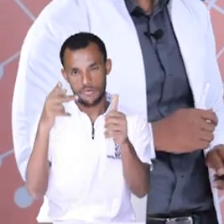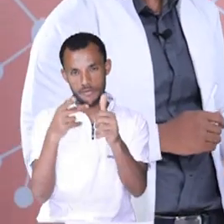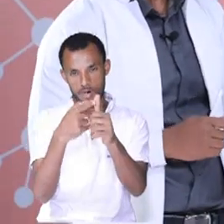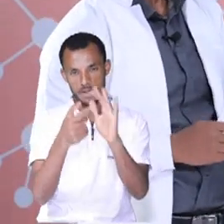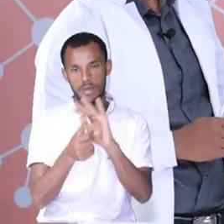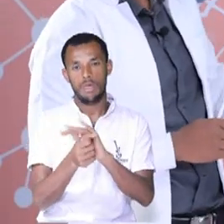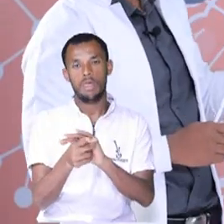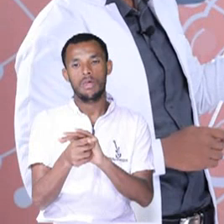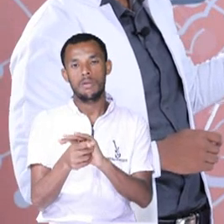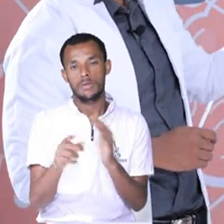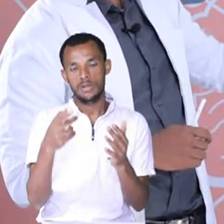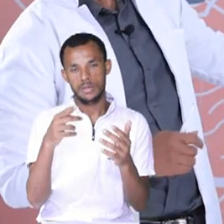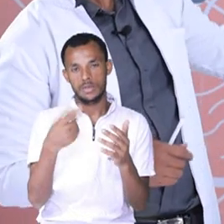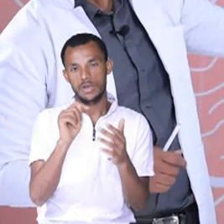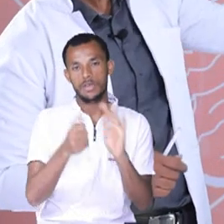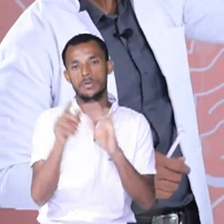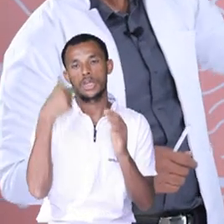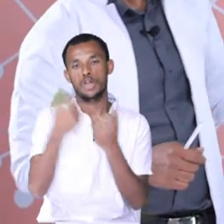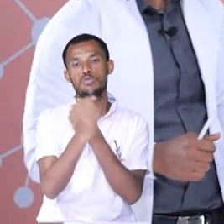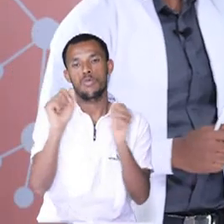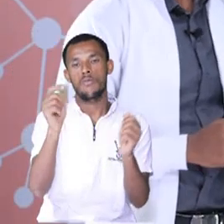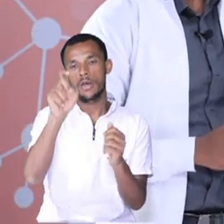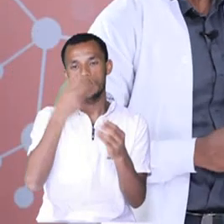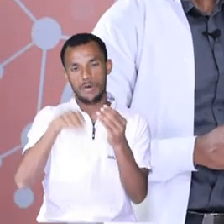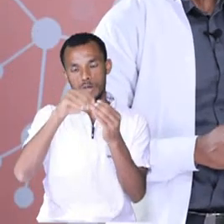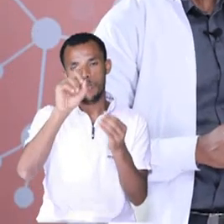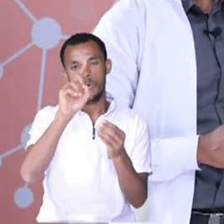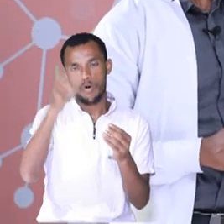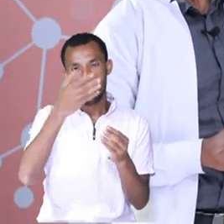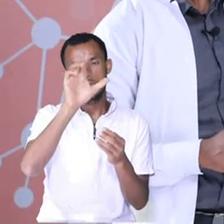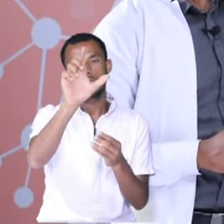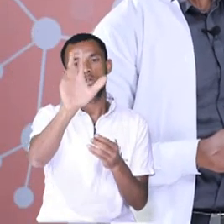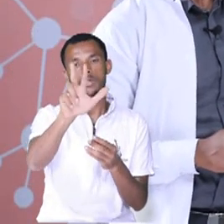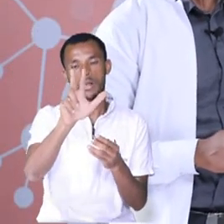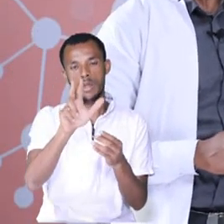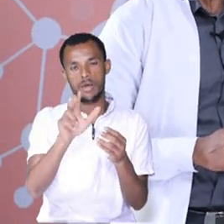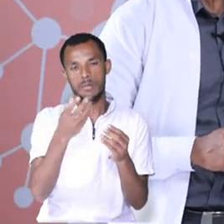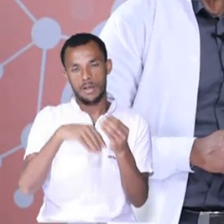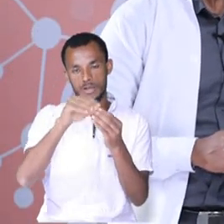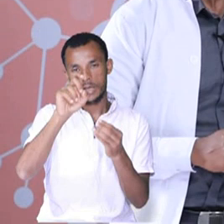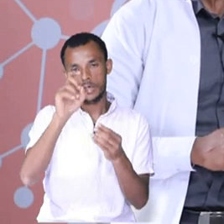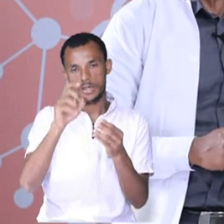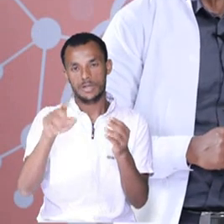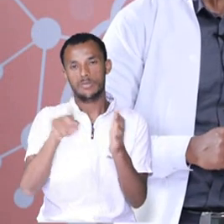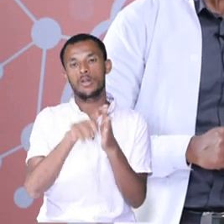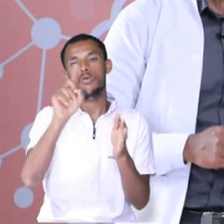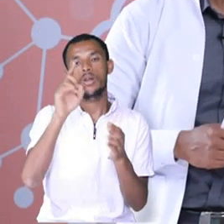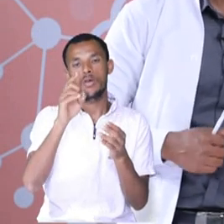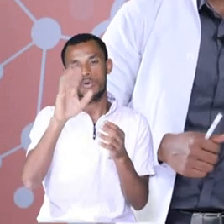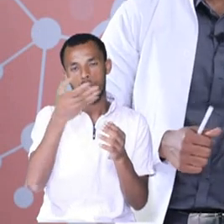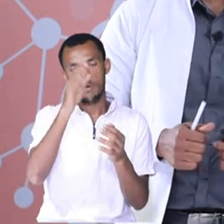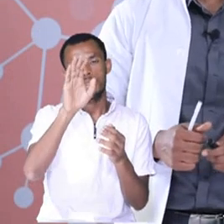example. The example says solve x plus 1 over 3 plus x minus 1 over 10 is